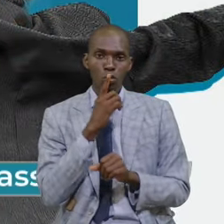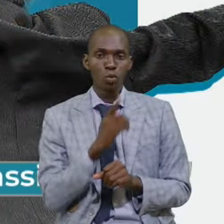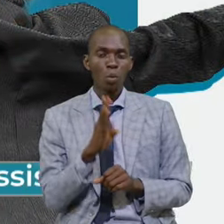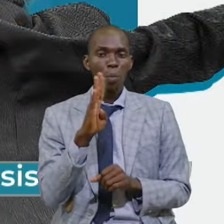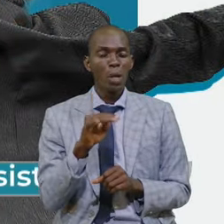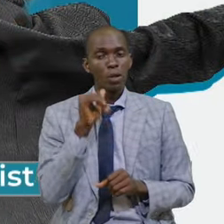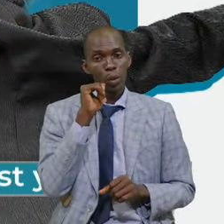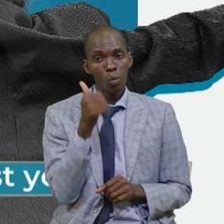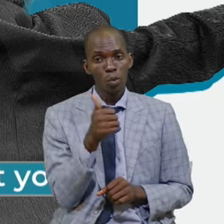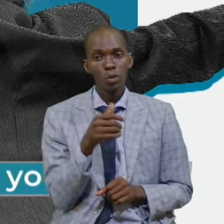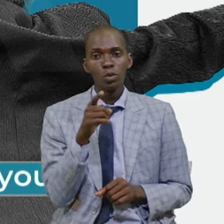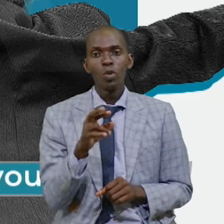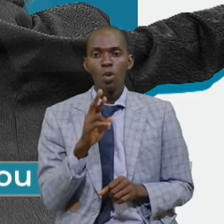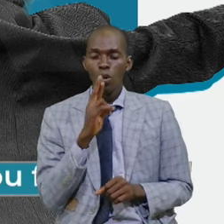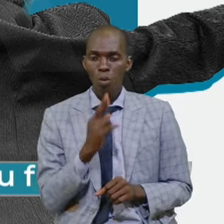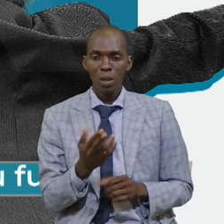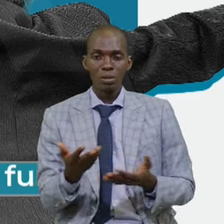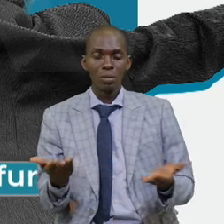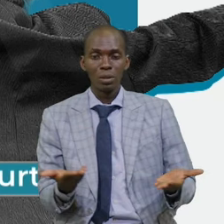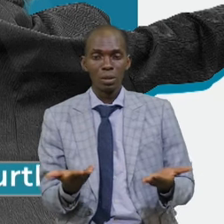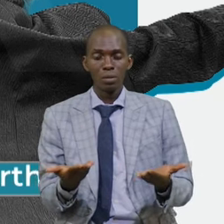you are here by 3 p.m.